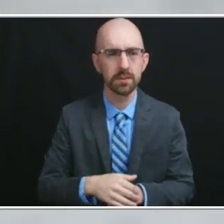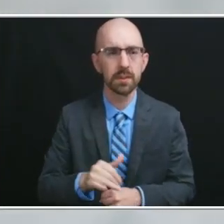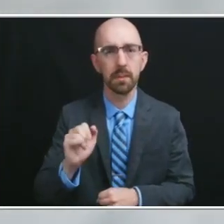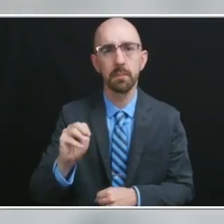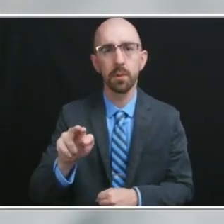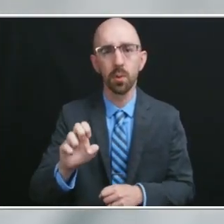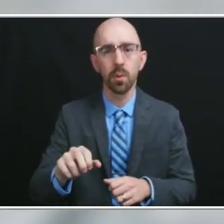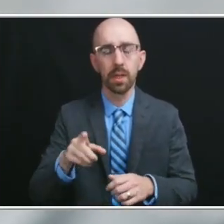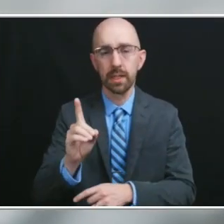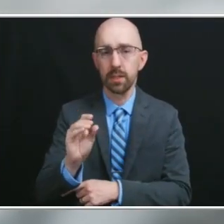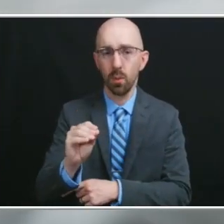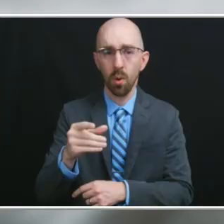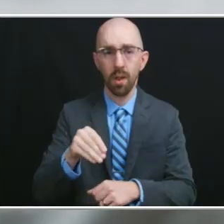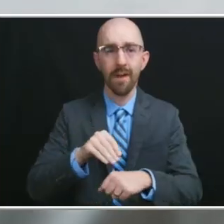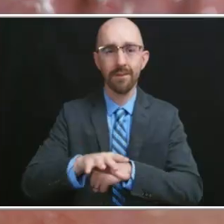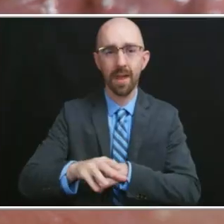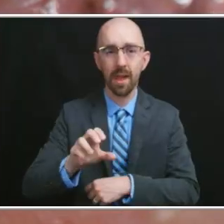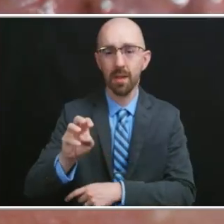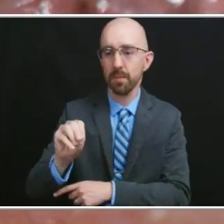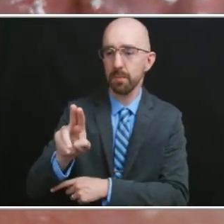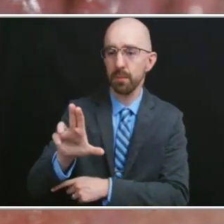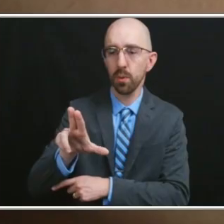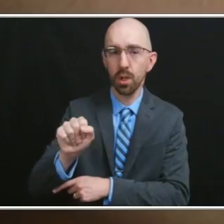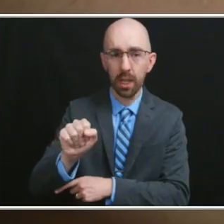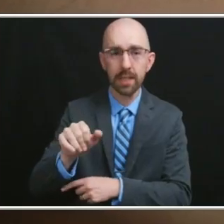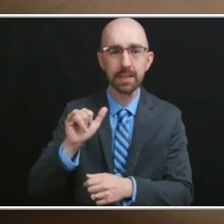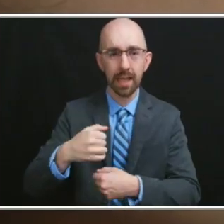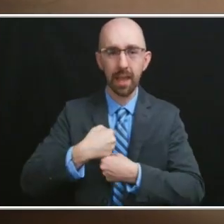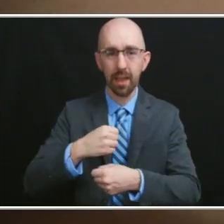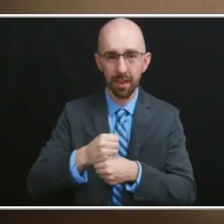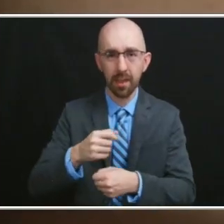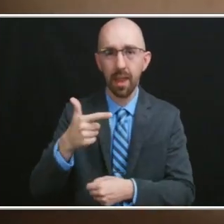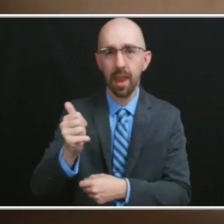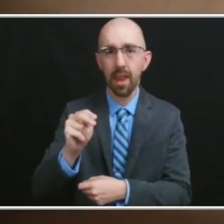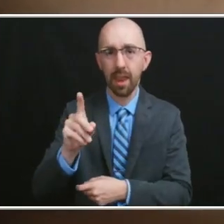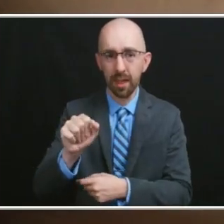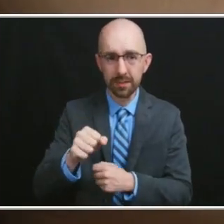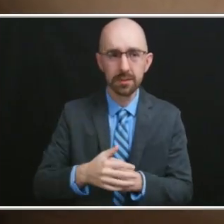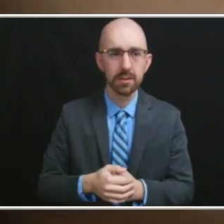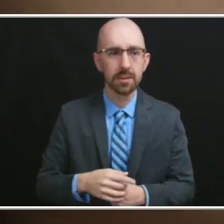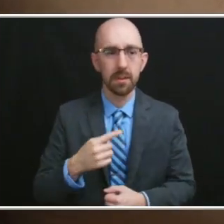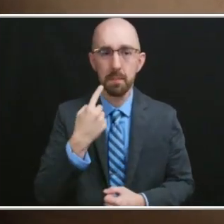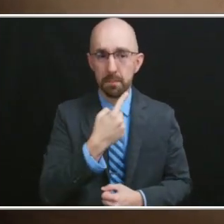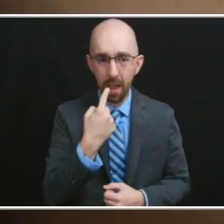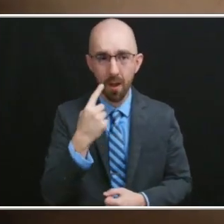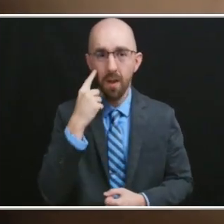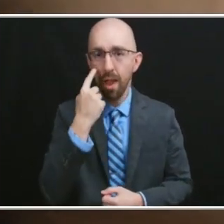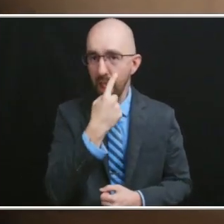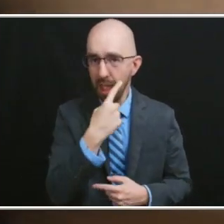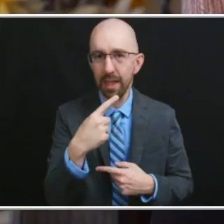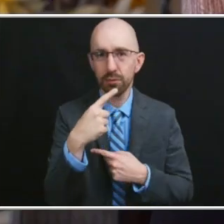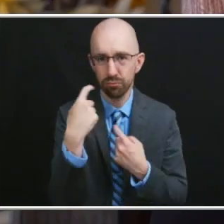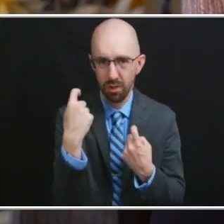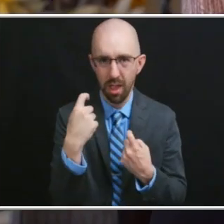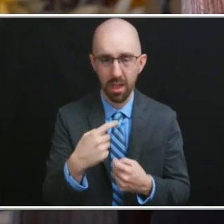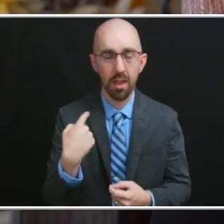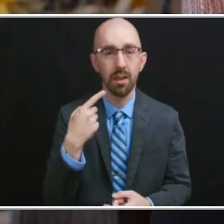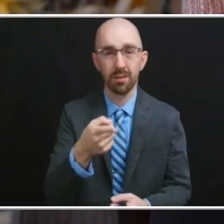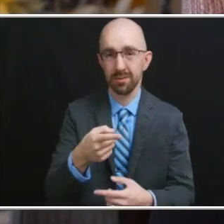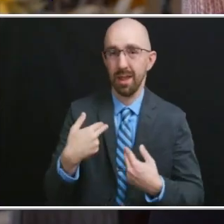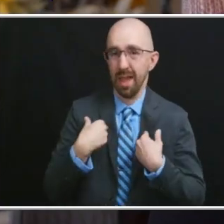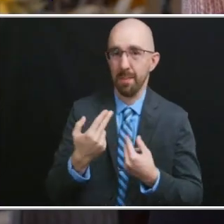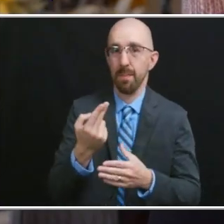the mucus-secreting glands, causing dry eyes and dry mouth. Jane had both and more. I have